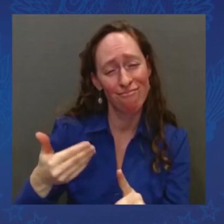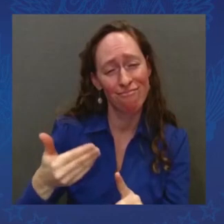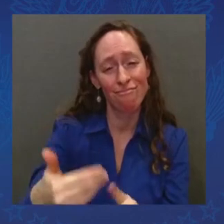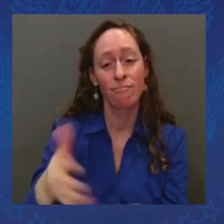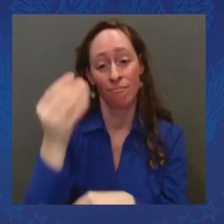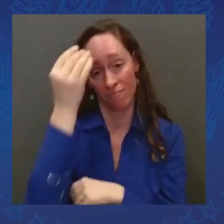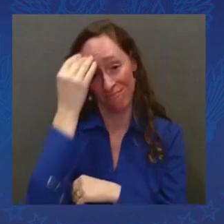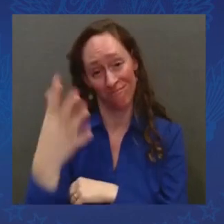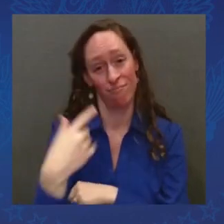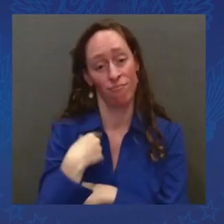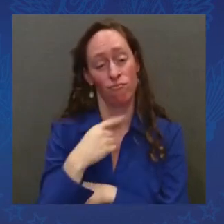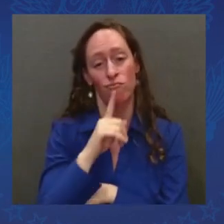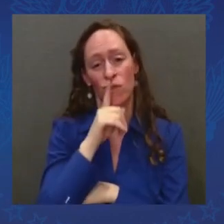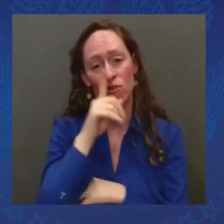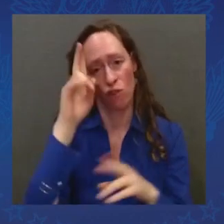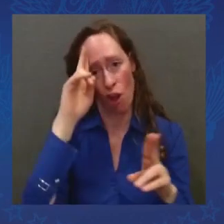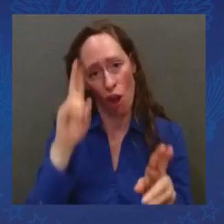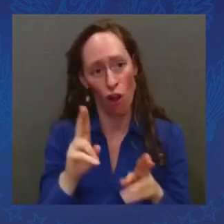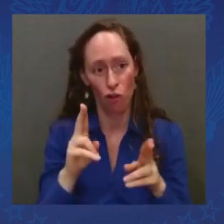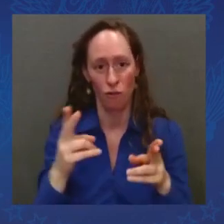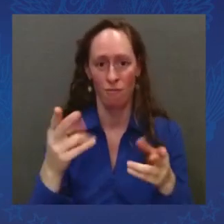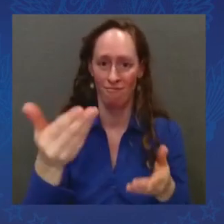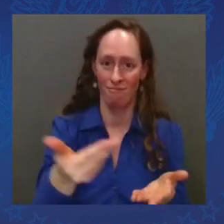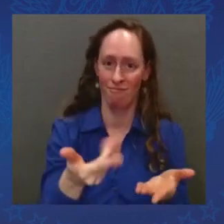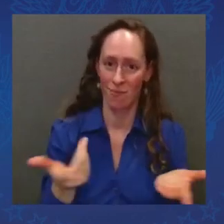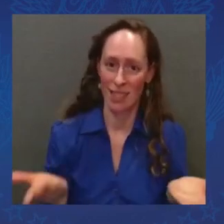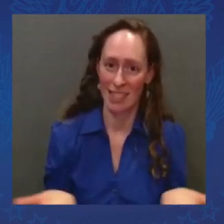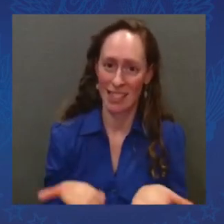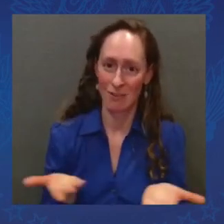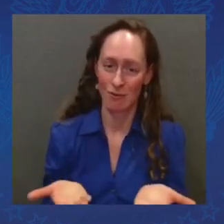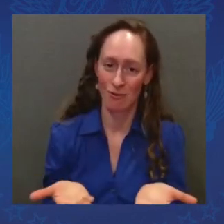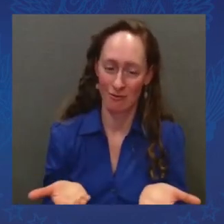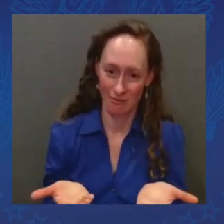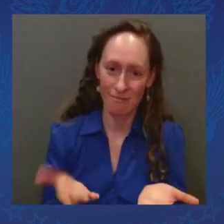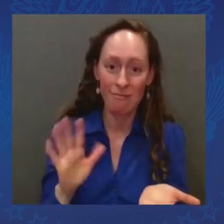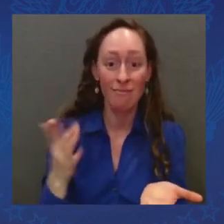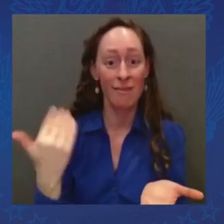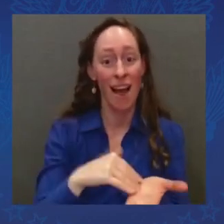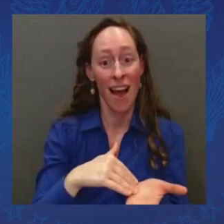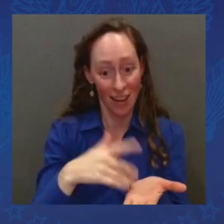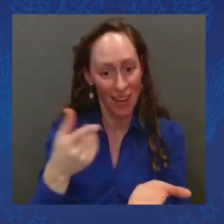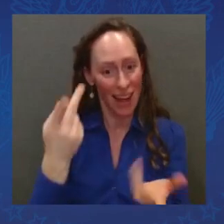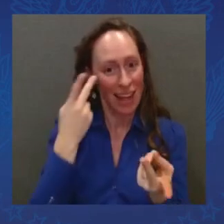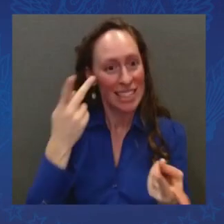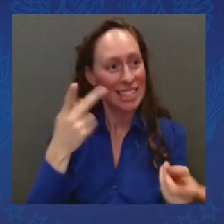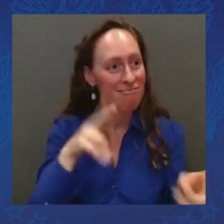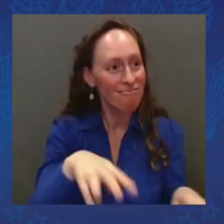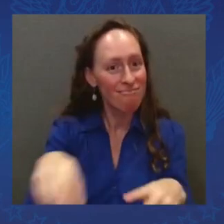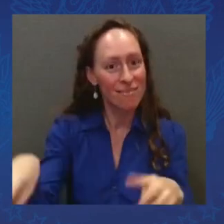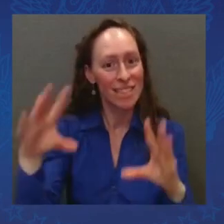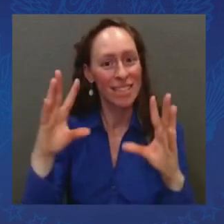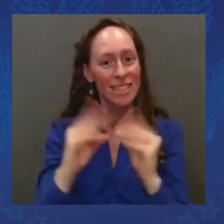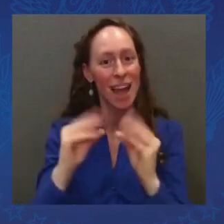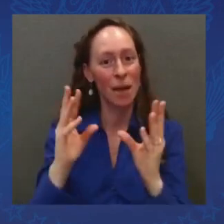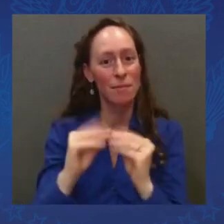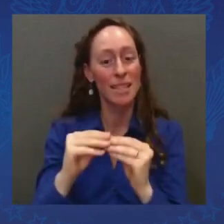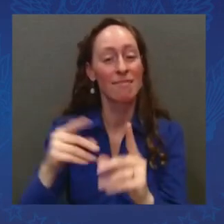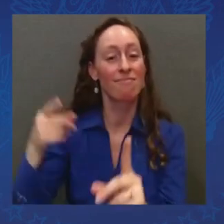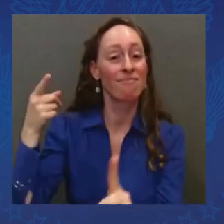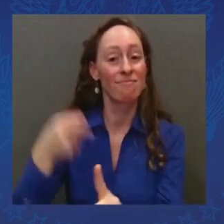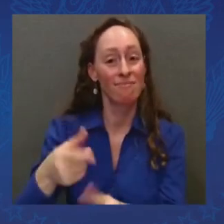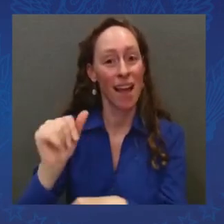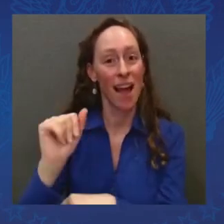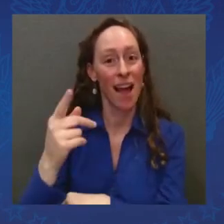relates to our summit today. And for the APEC leaders meeting this week, look, this time of year,